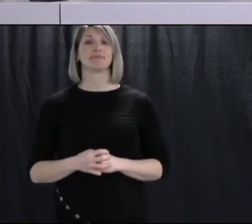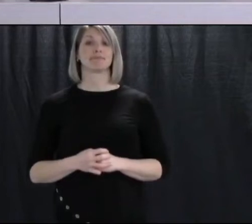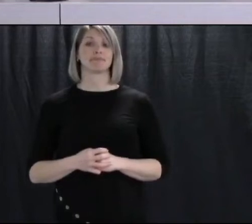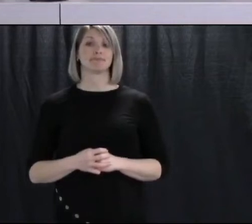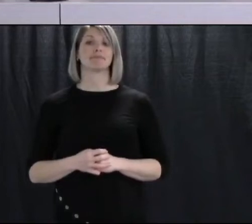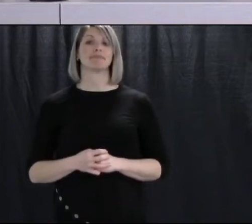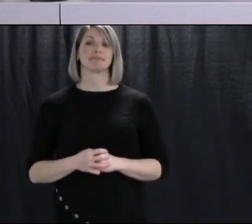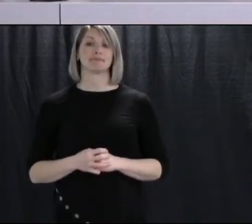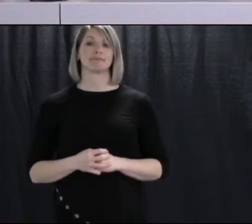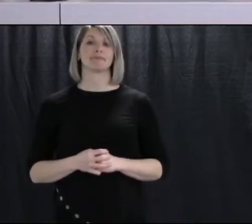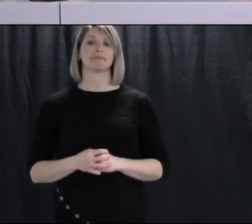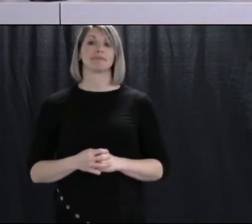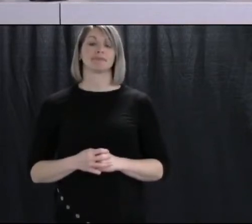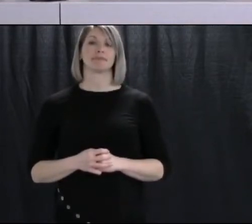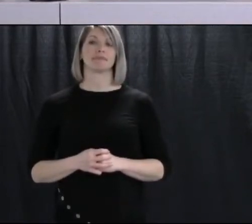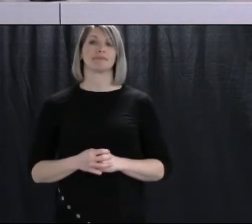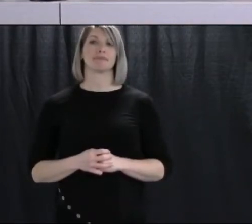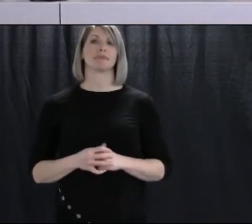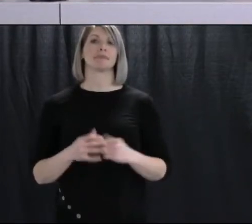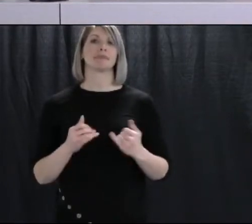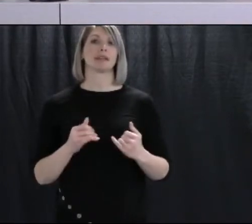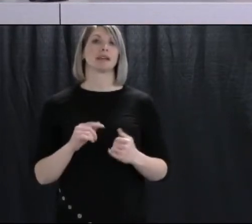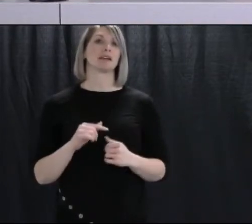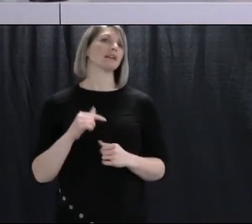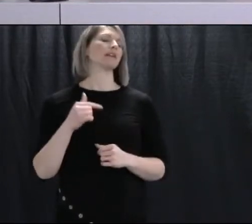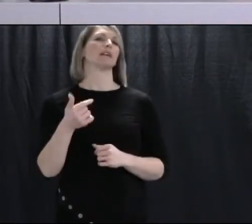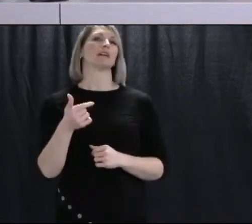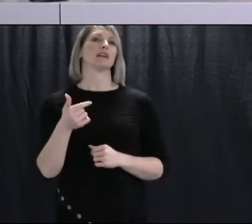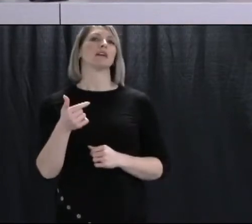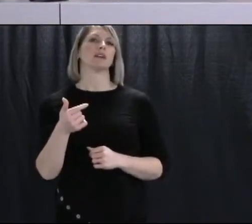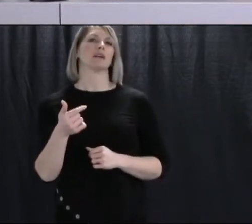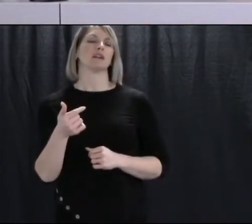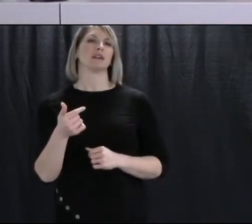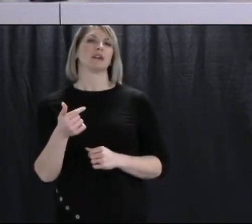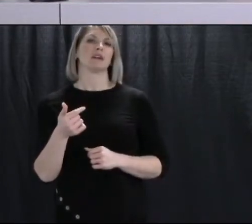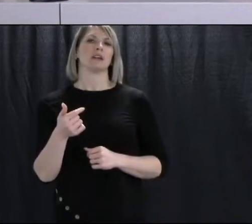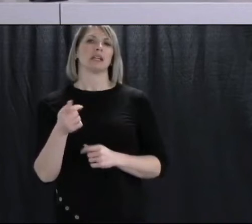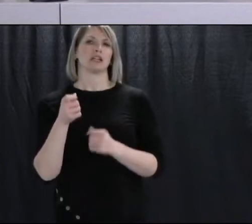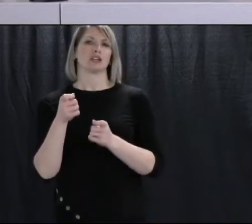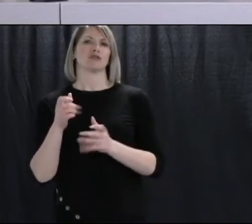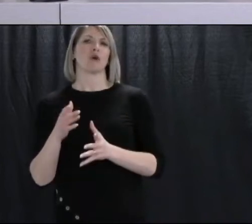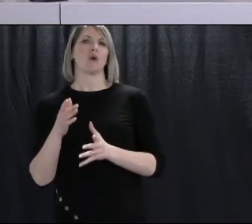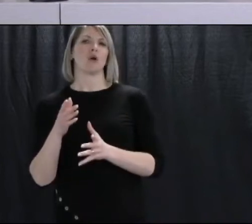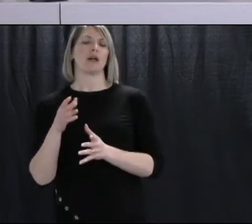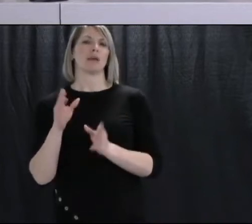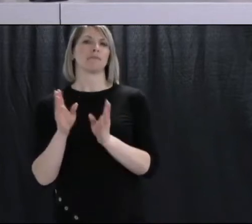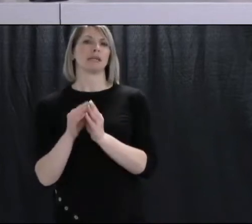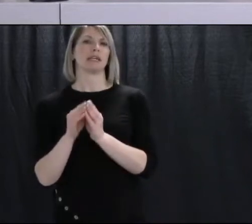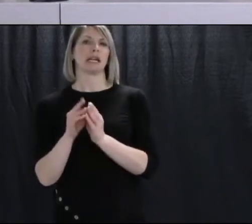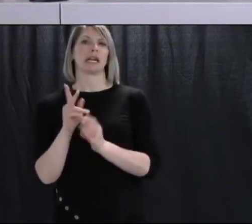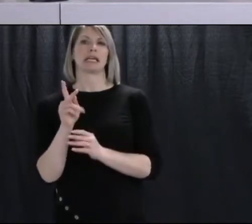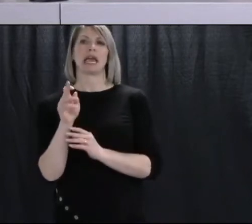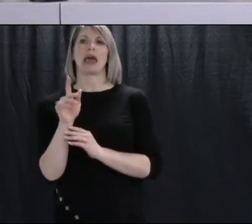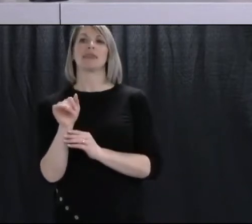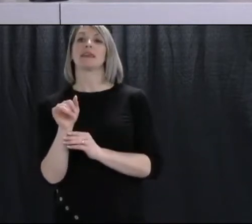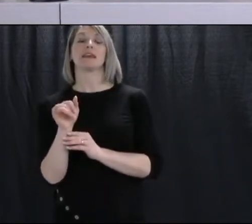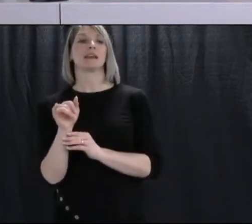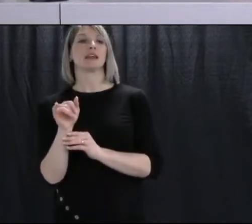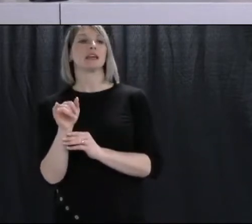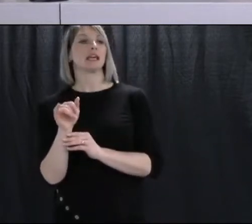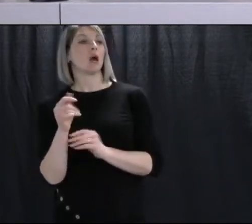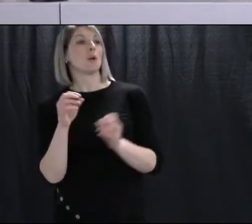Thank you. I would like to return the meeting to Ms. Kathy Dix-Payton. Please go ahead. Do we have any further